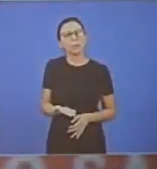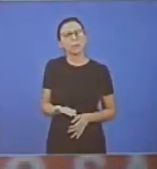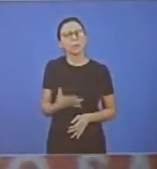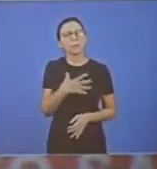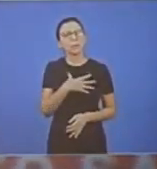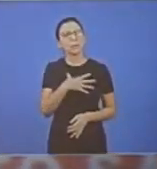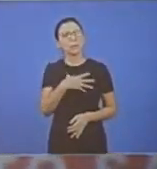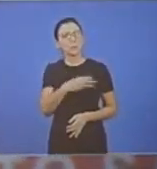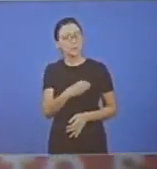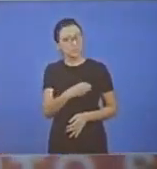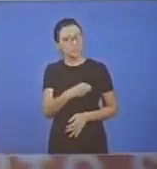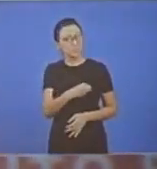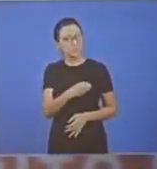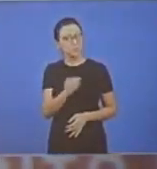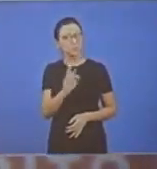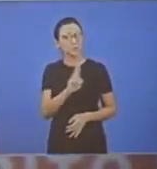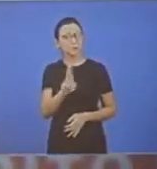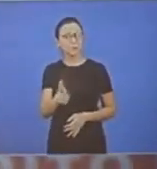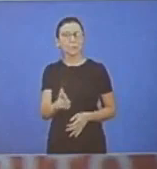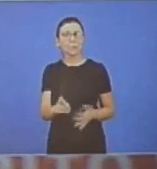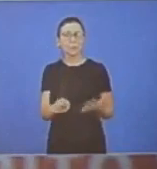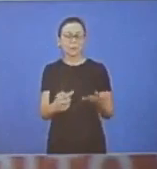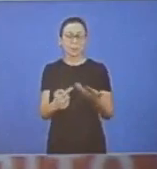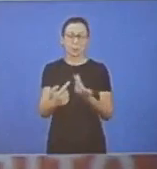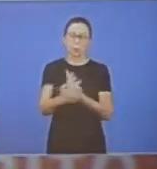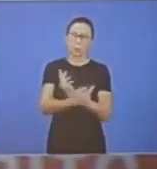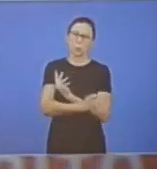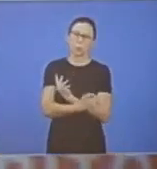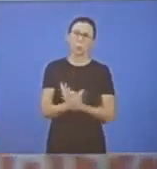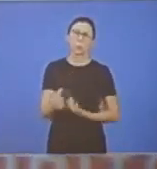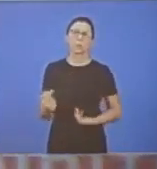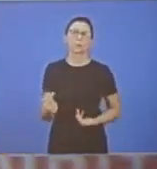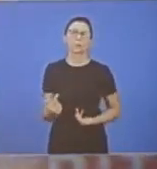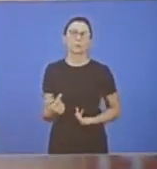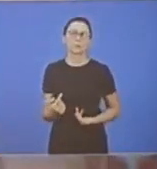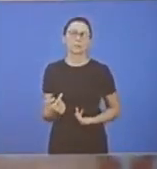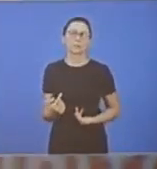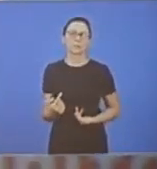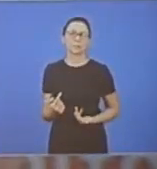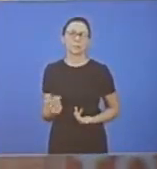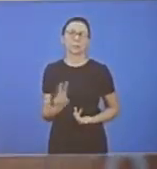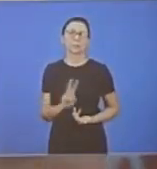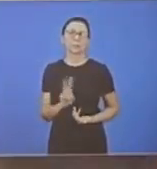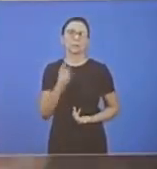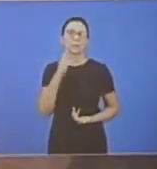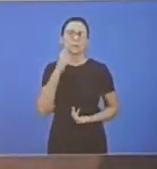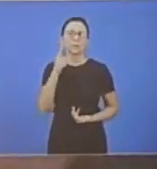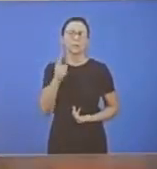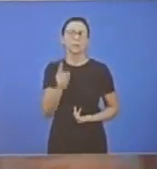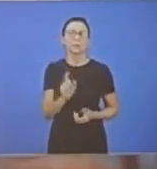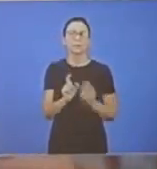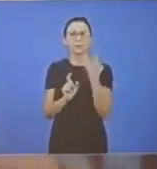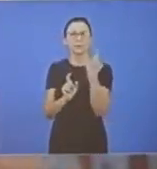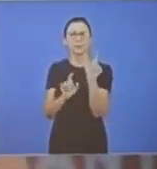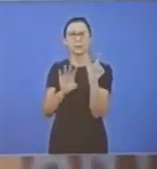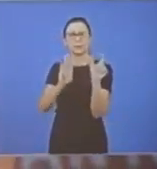a celebration, but it was a celebration of the wedding, the marriage of his son.